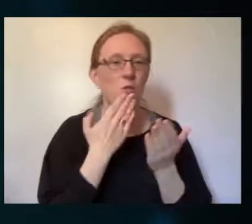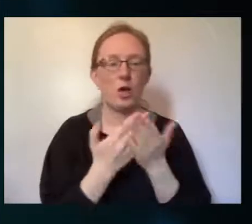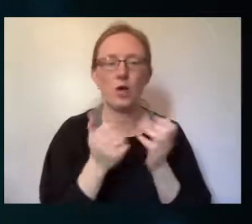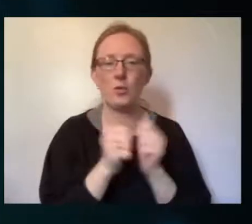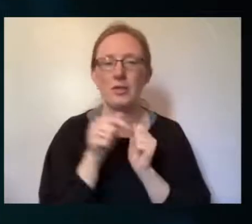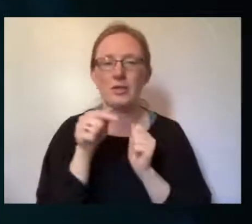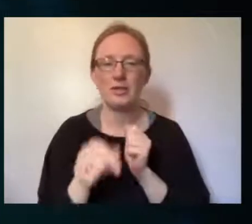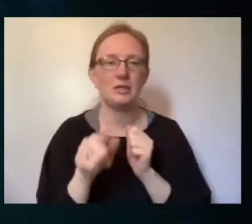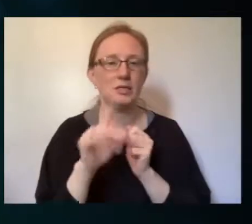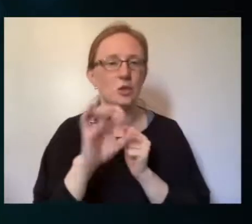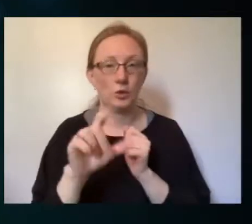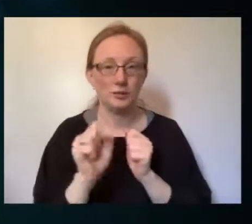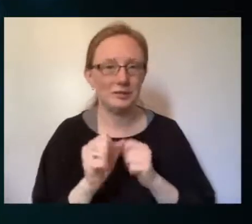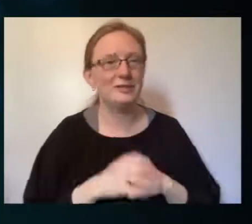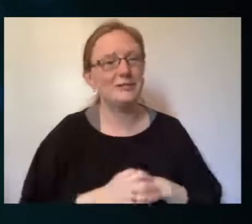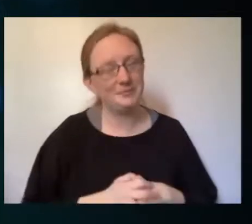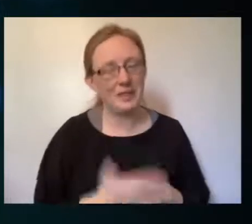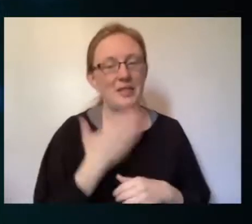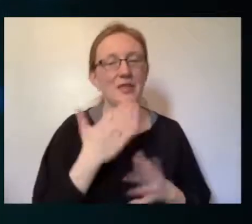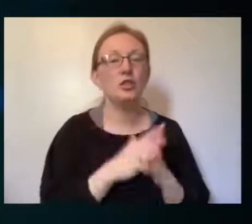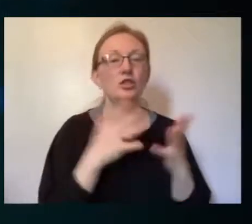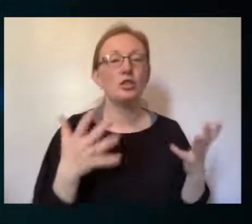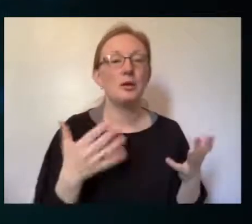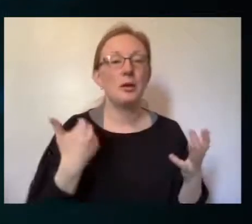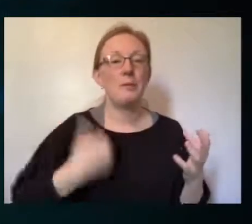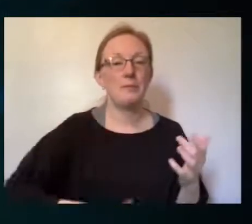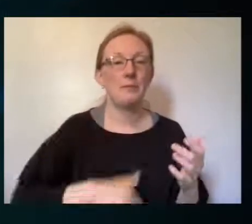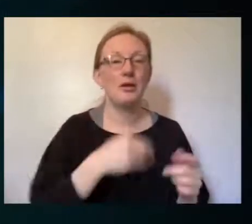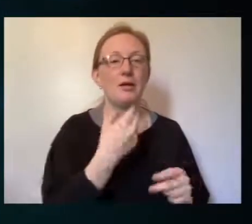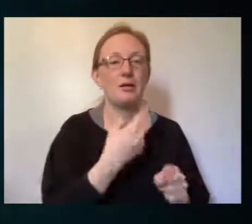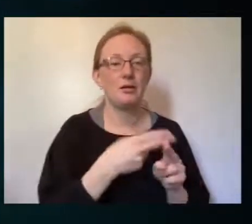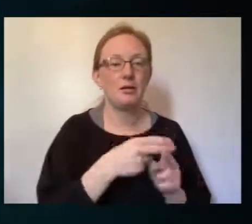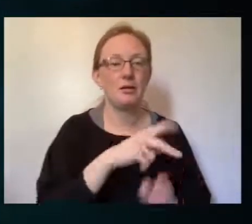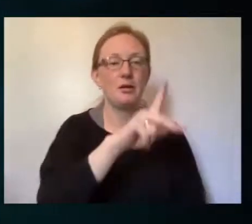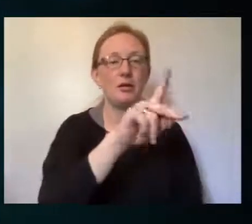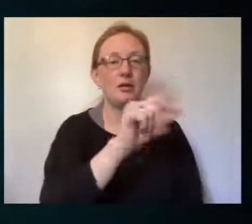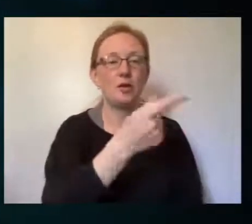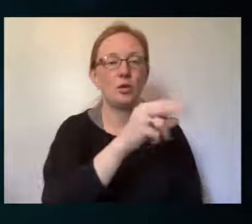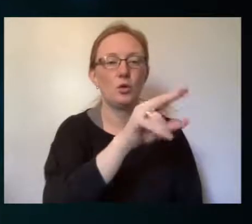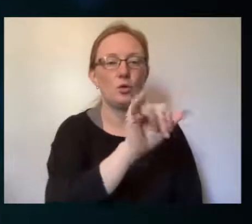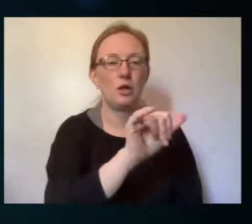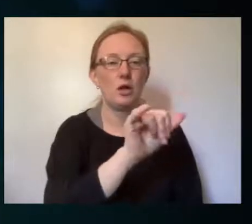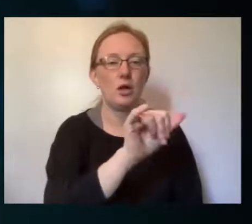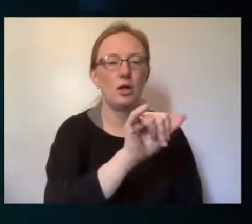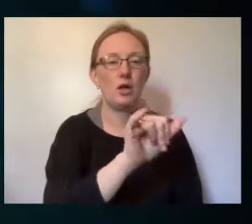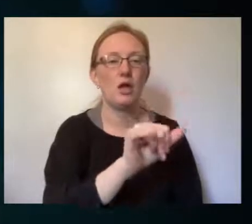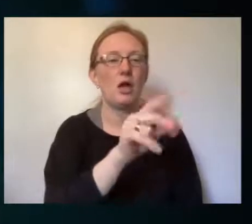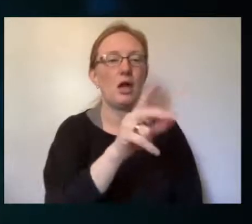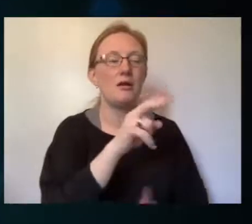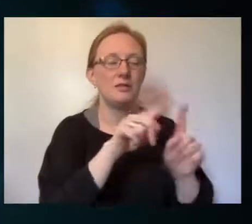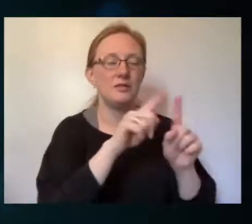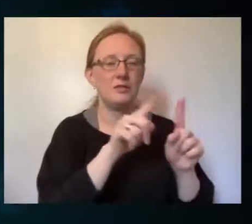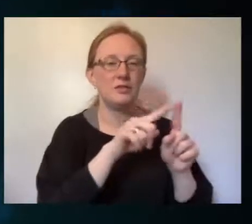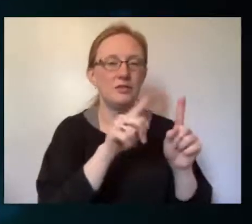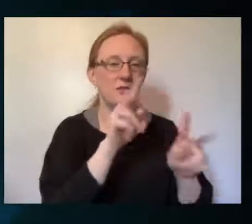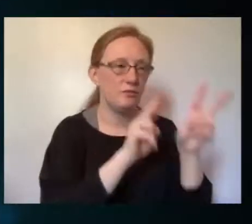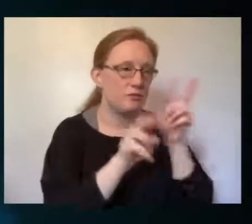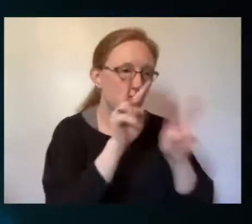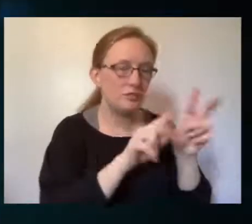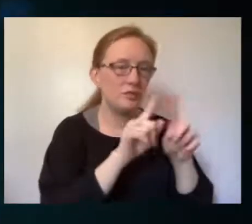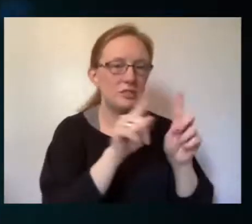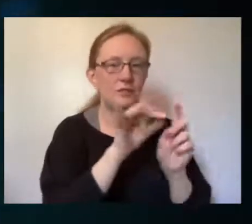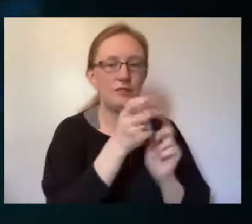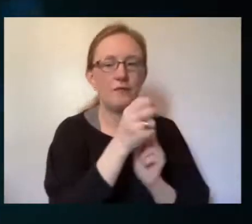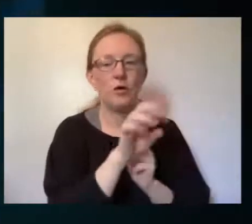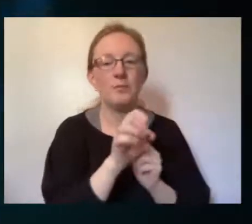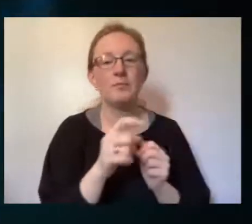these tools. Yeah, so thank you very much, Kale. Yes, you did get my name right. My name is Kagonia. I've met many of you through different fora, and it's very good